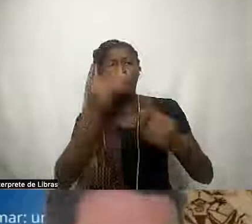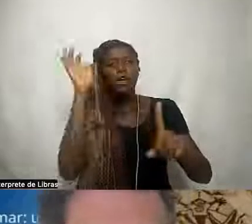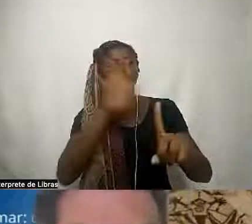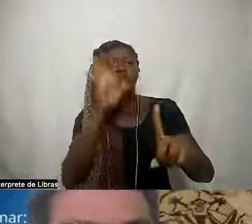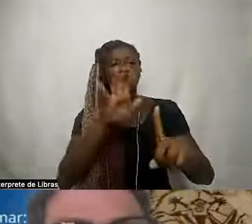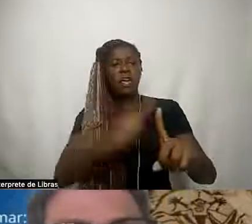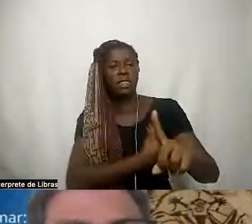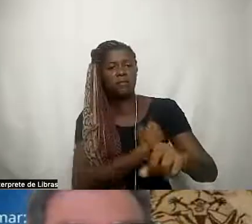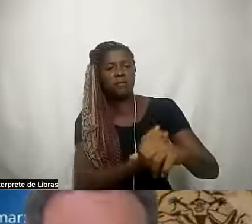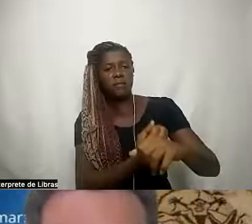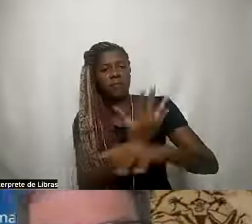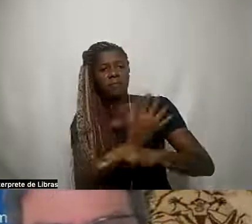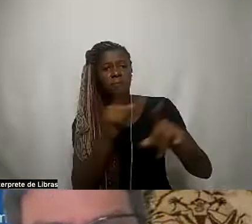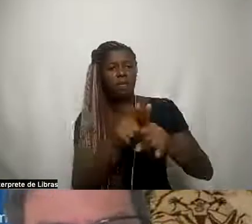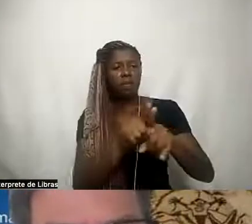species.